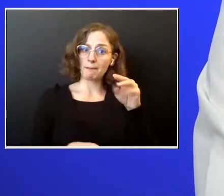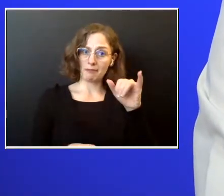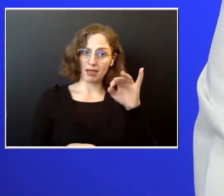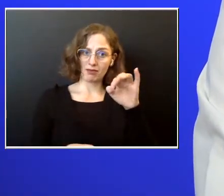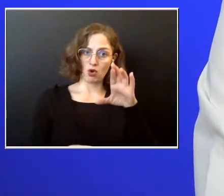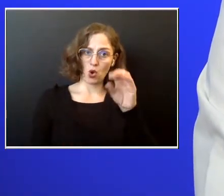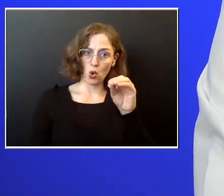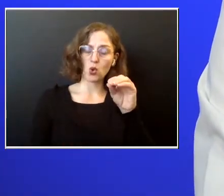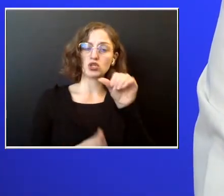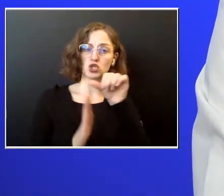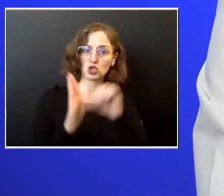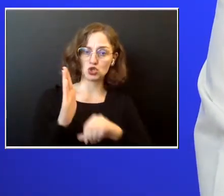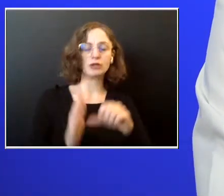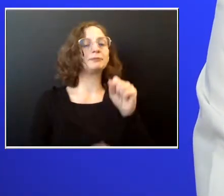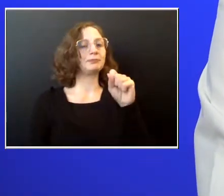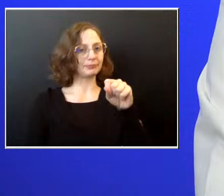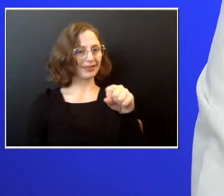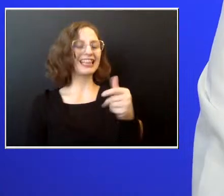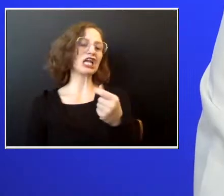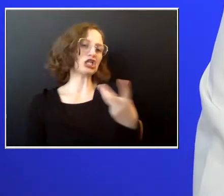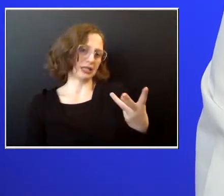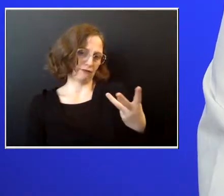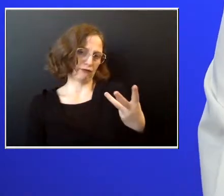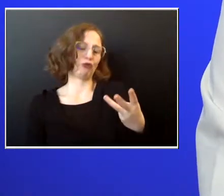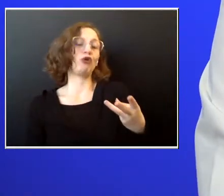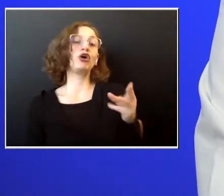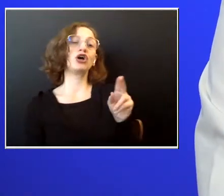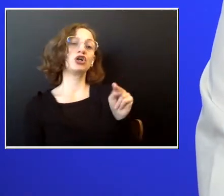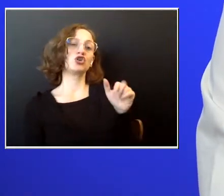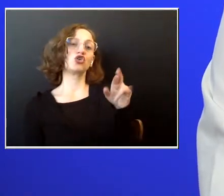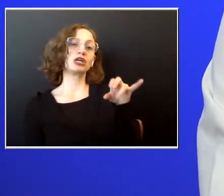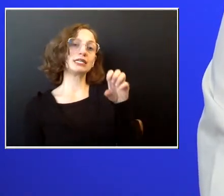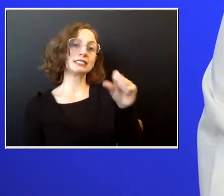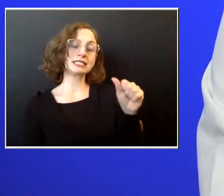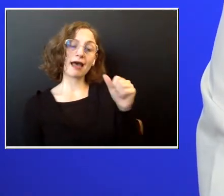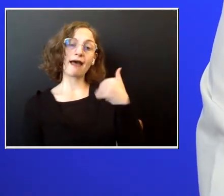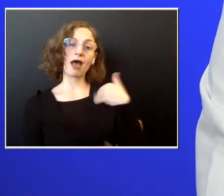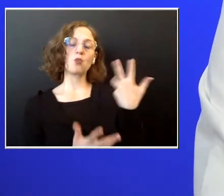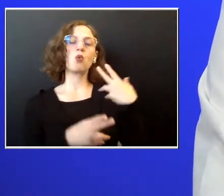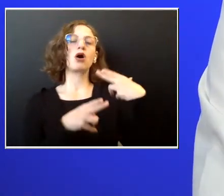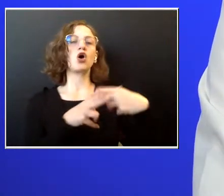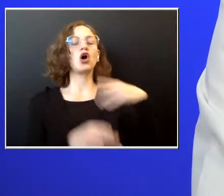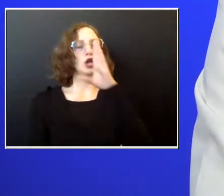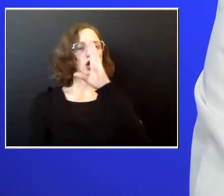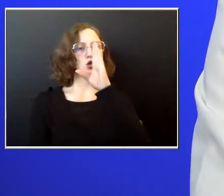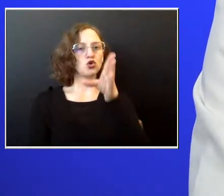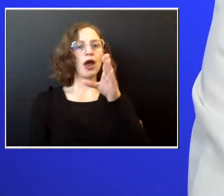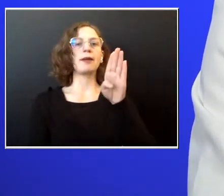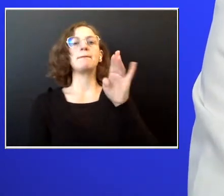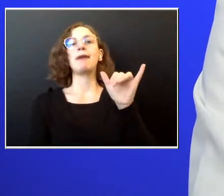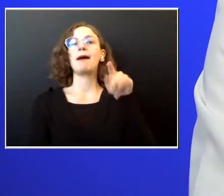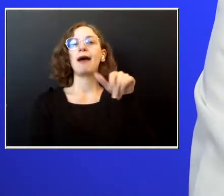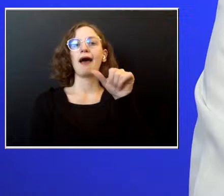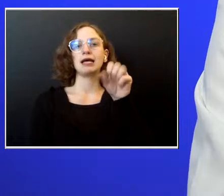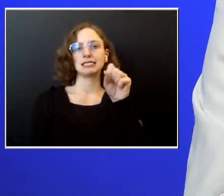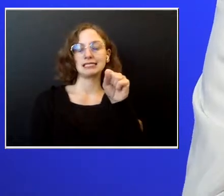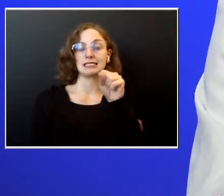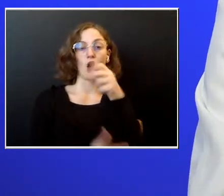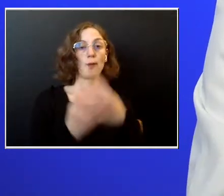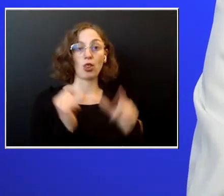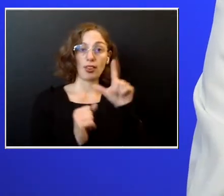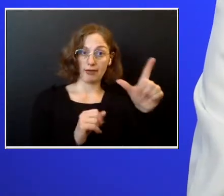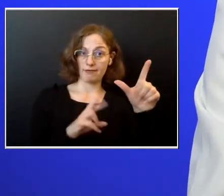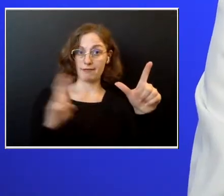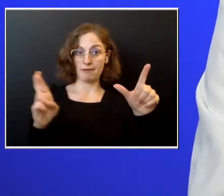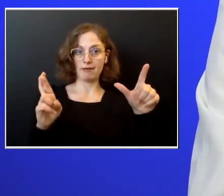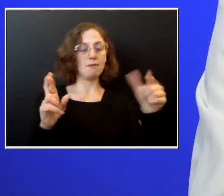one particular called a direct bypass on both sides, but pretty much anything you do to expose the brain to blood